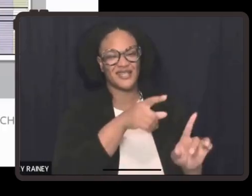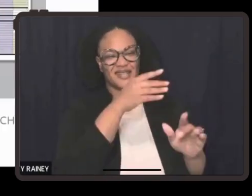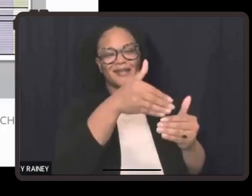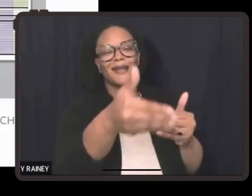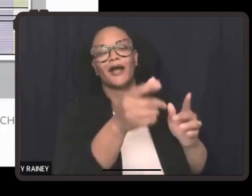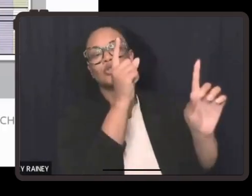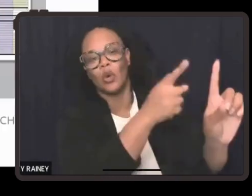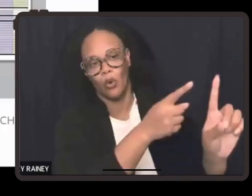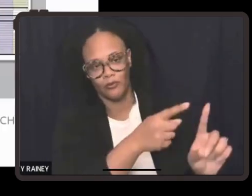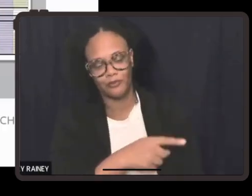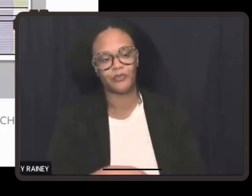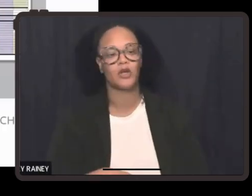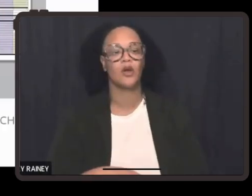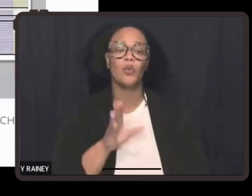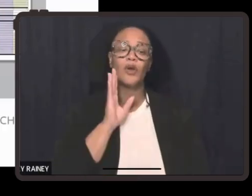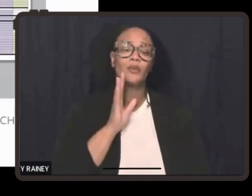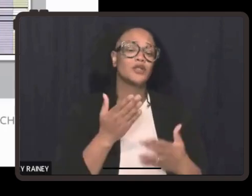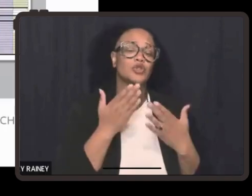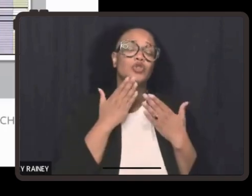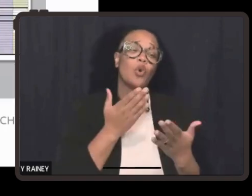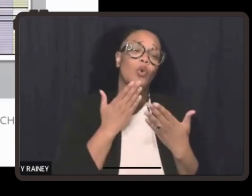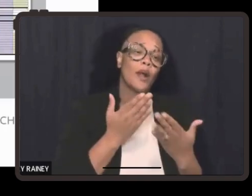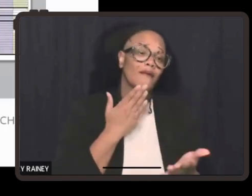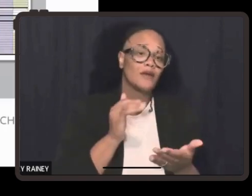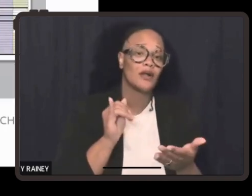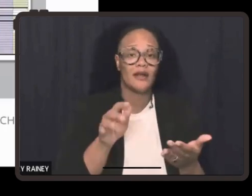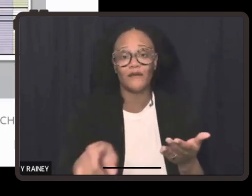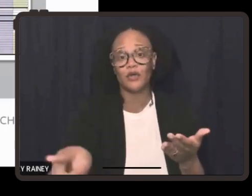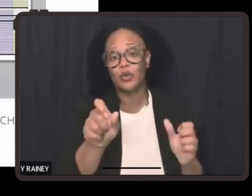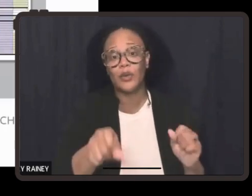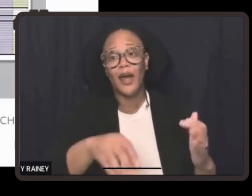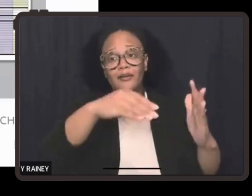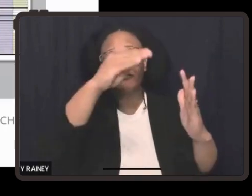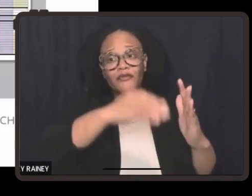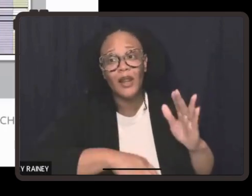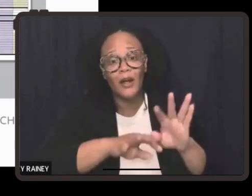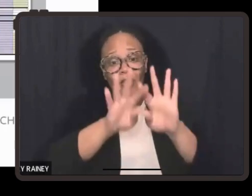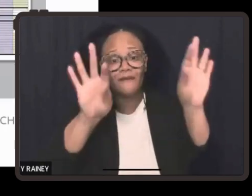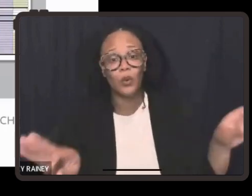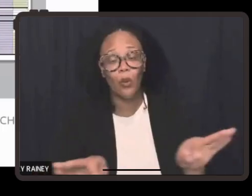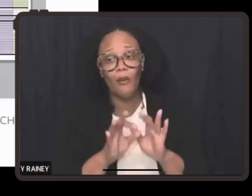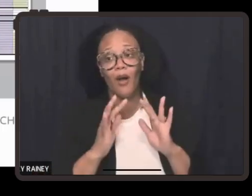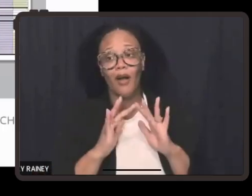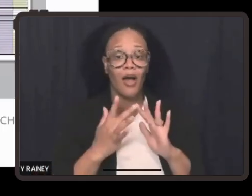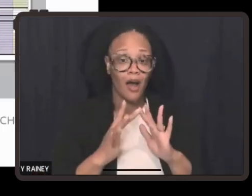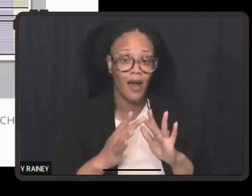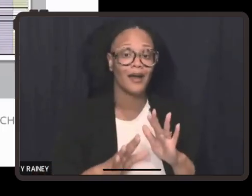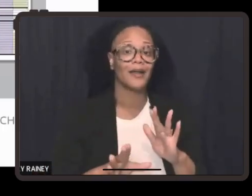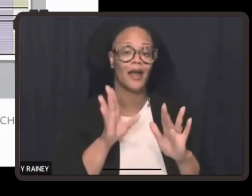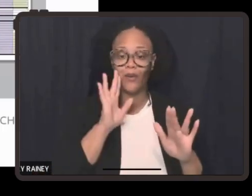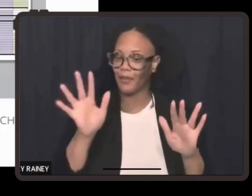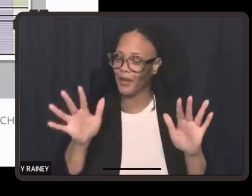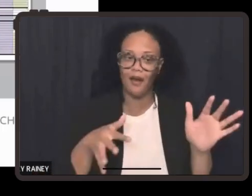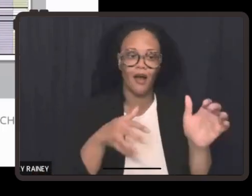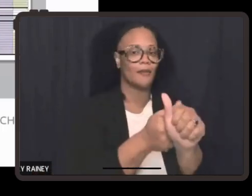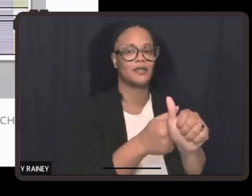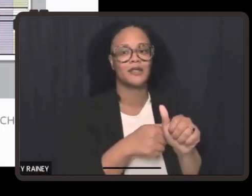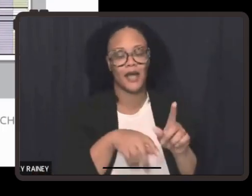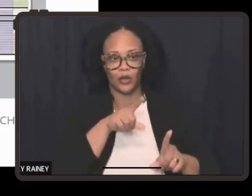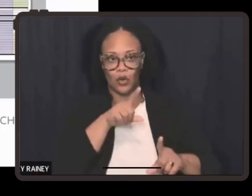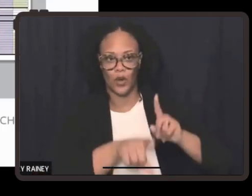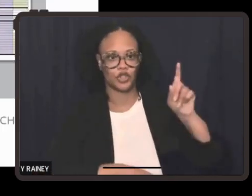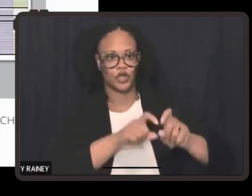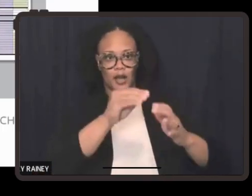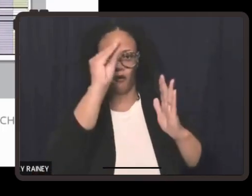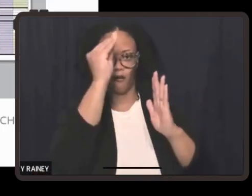grateful if a number of you can complete the form online. It's going to be a up-to-date questionnaire. If you've done it